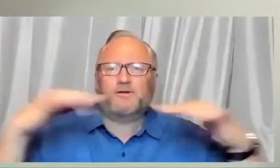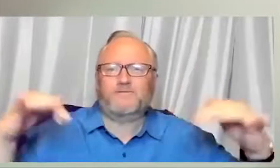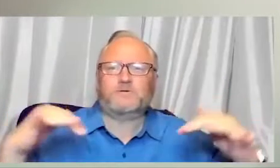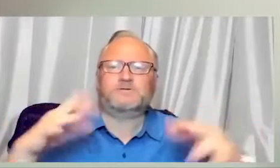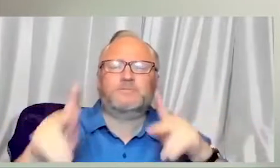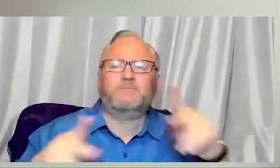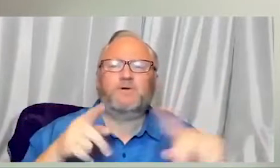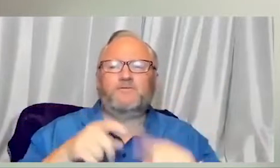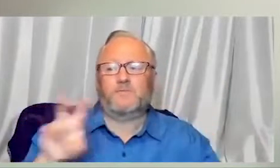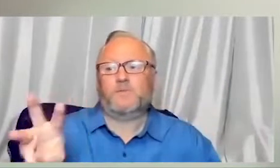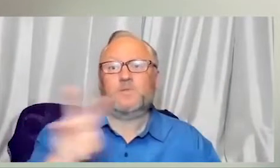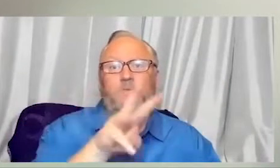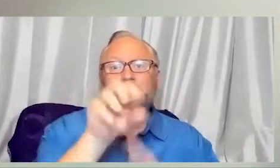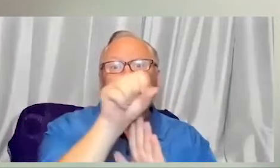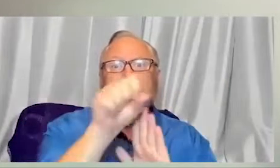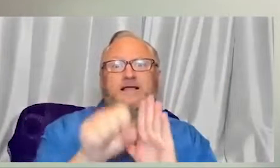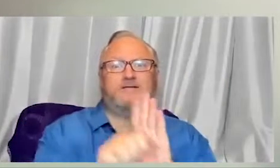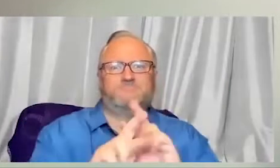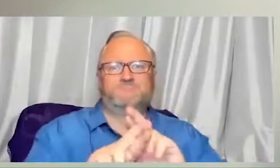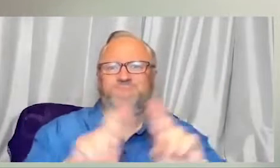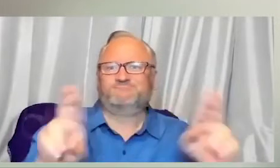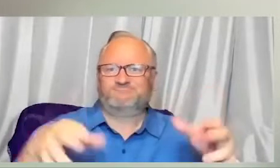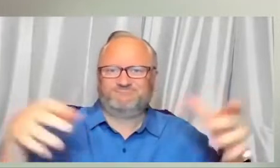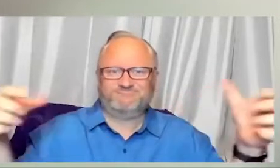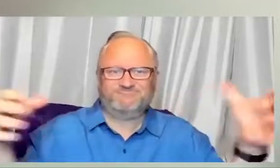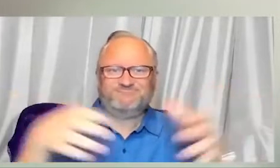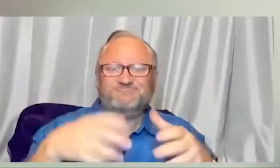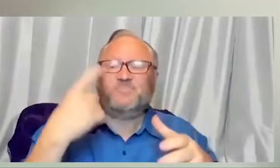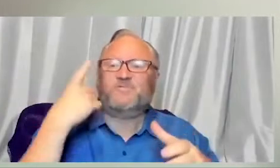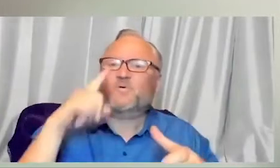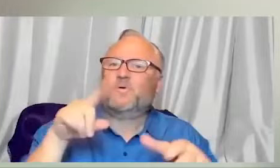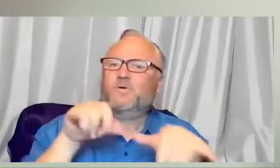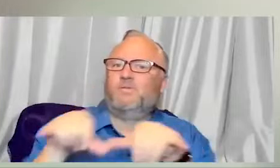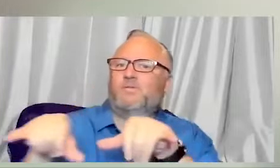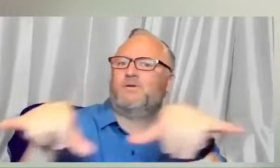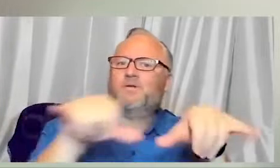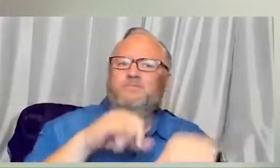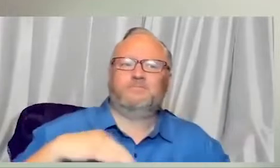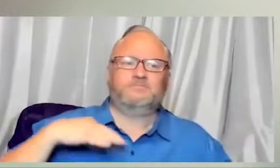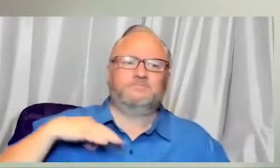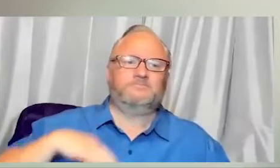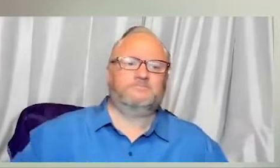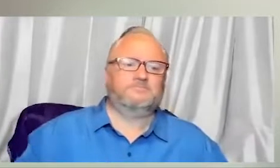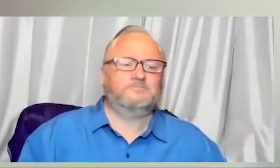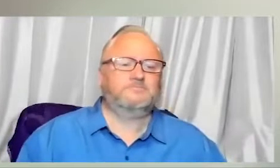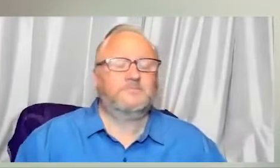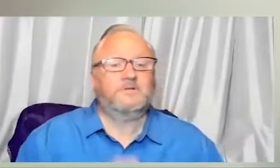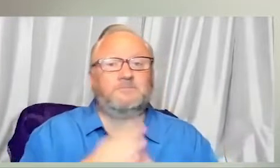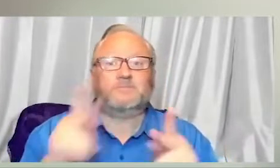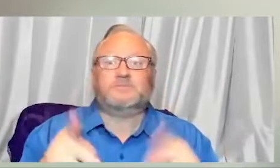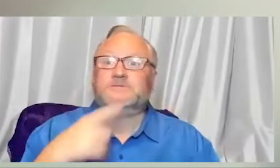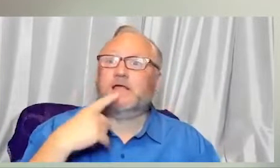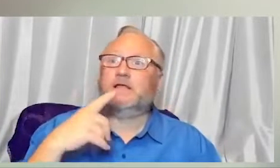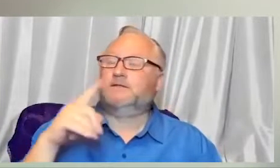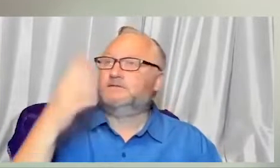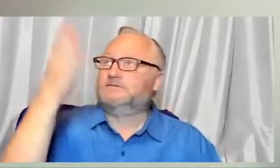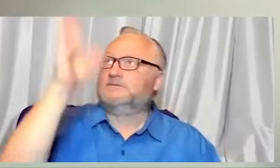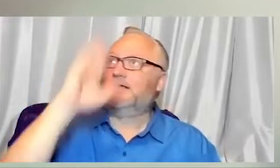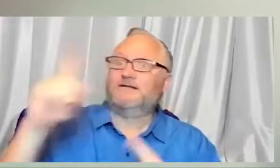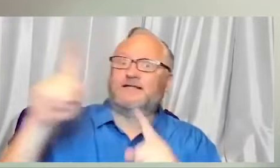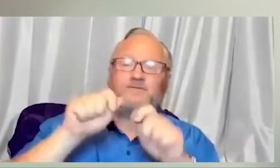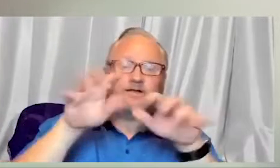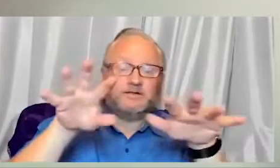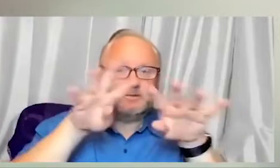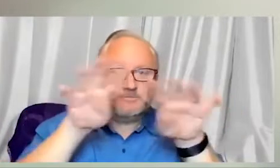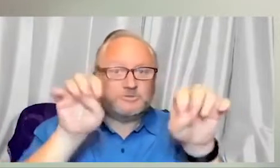the Western states were ready to unite for the common good. Through a miracle, some say by divine mystery, and still others through